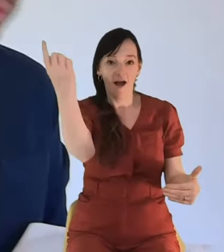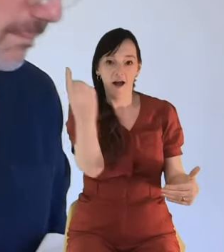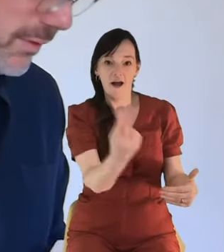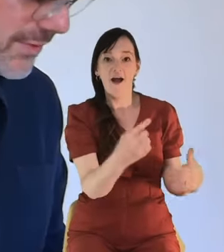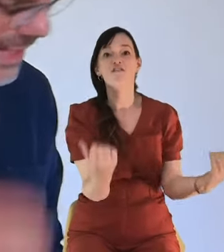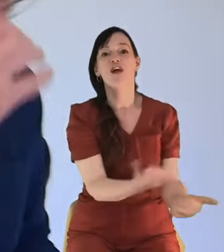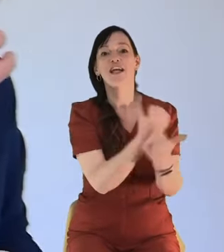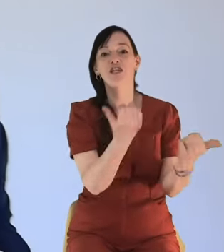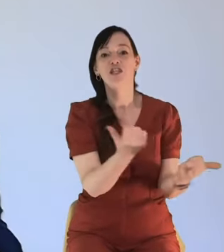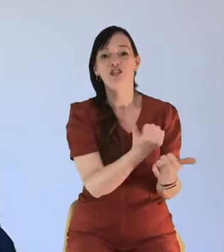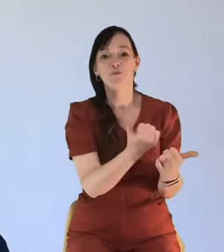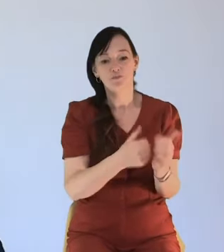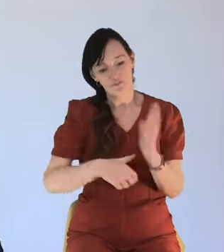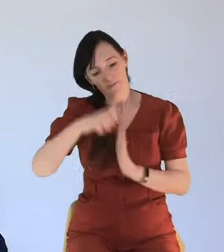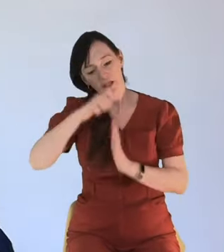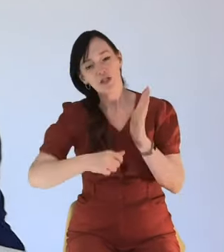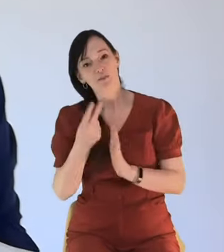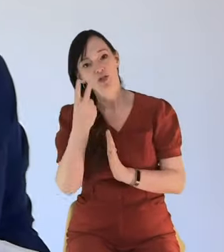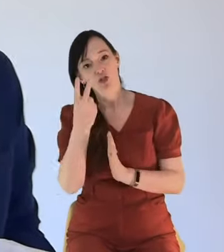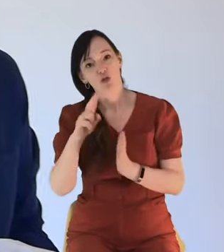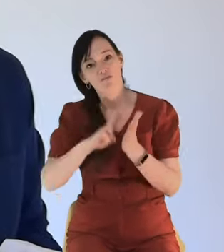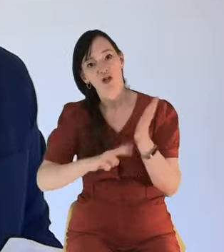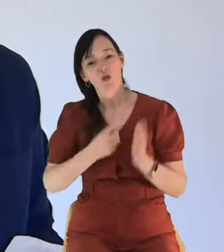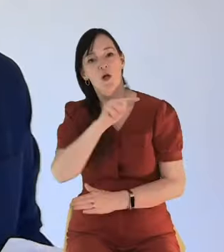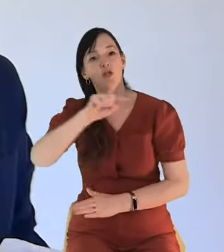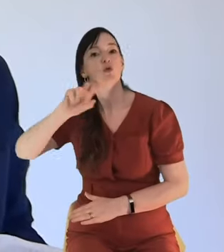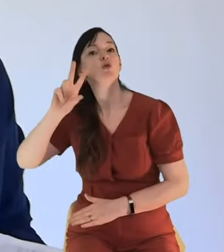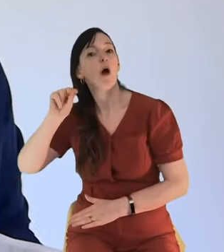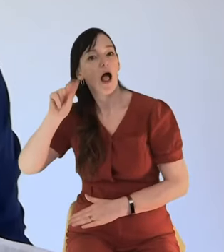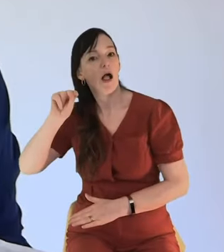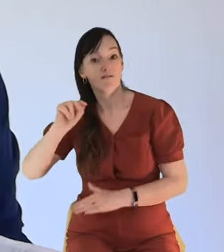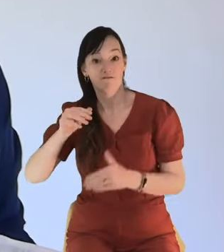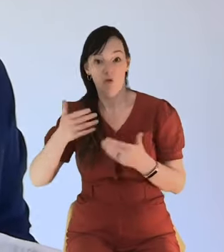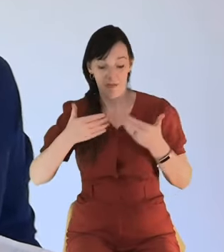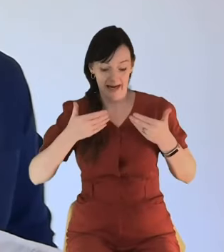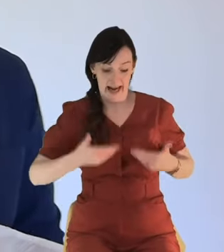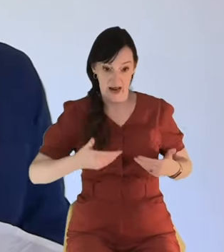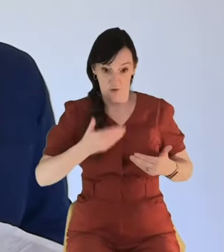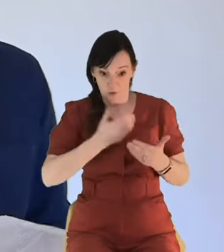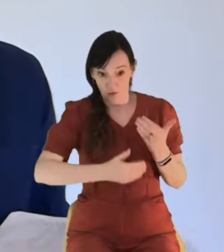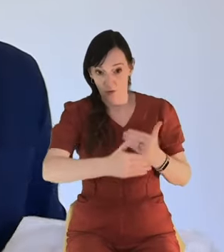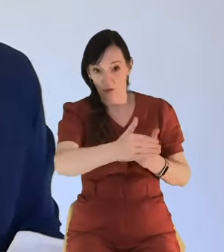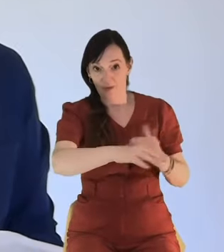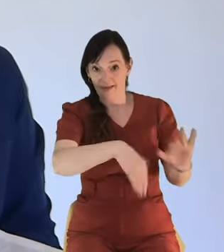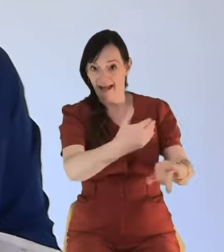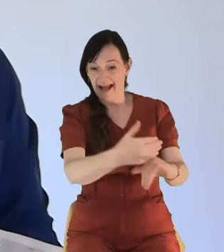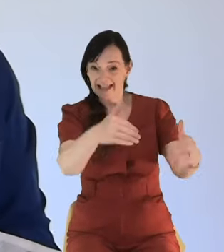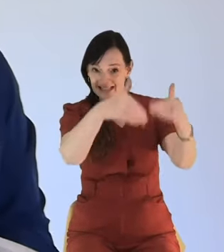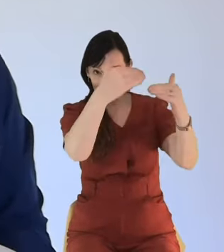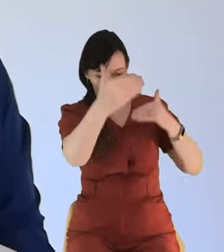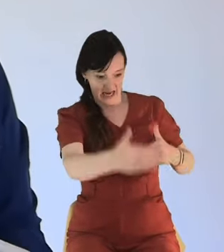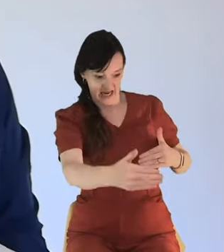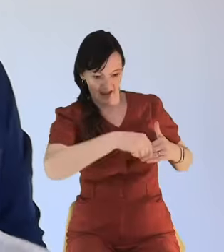And what Paul says in chapter 2, verses 1 to 12, is between now and that day, the world will